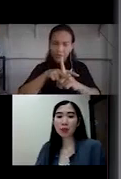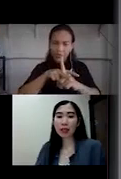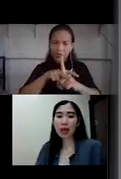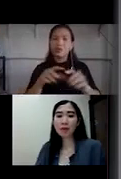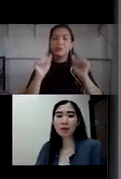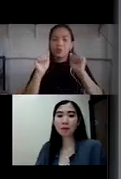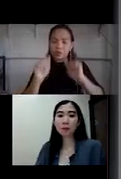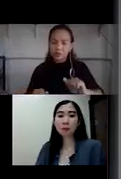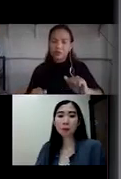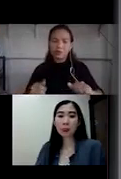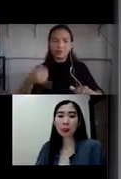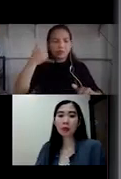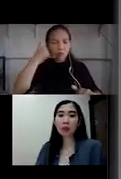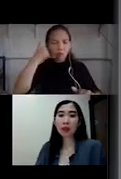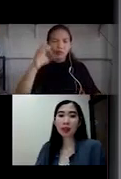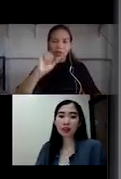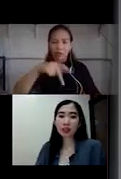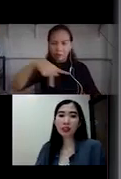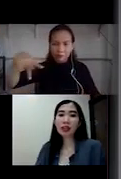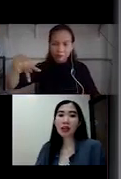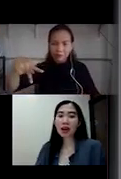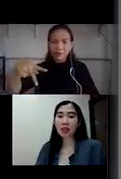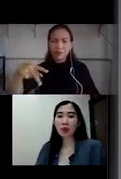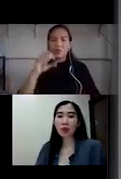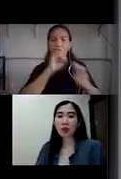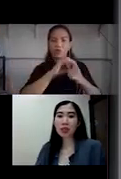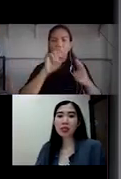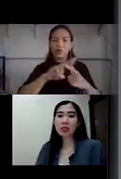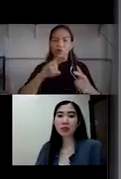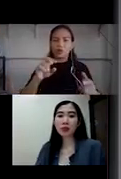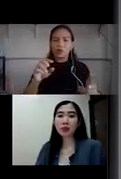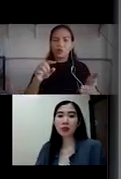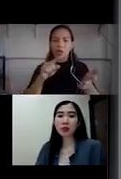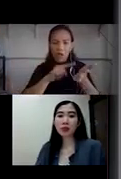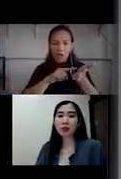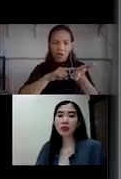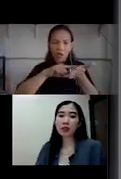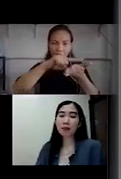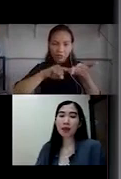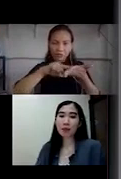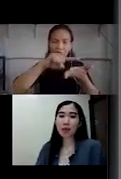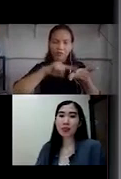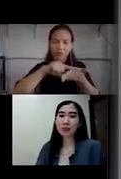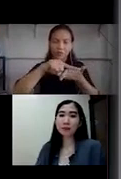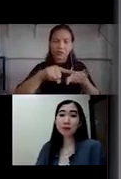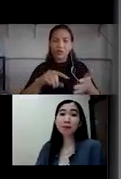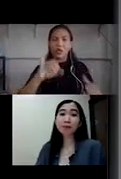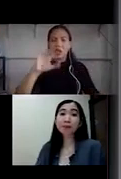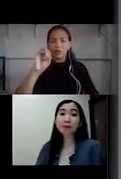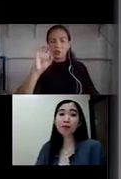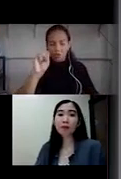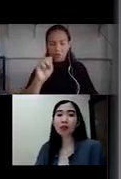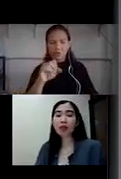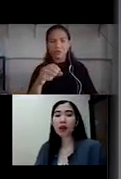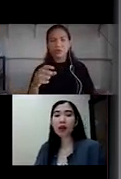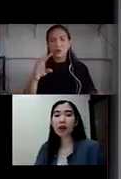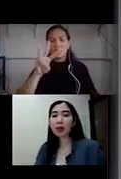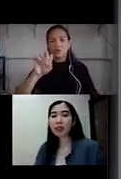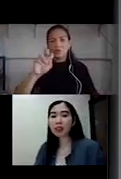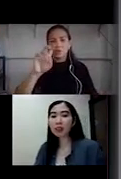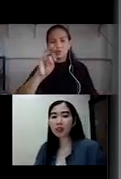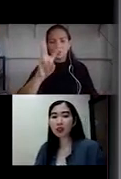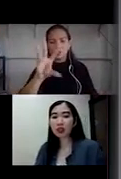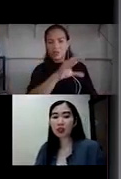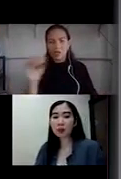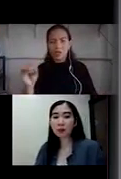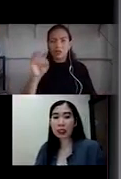mobile app for Android, iOS, Windows, and BlackBerry. I